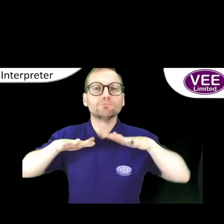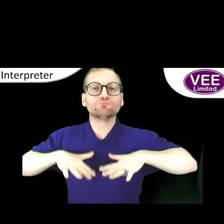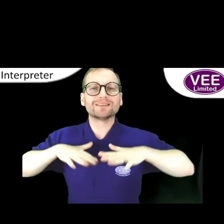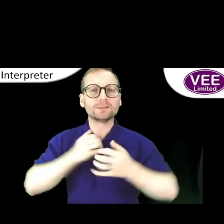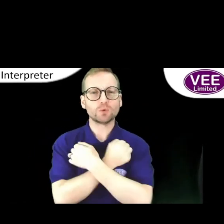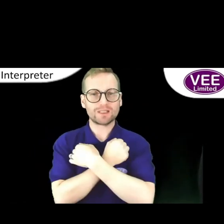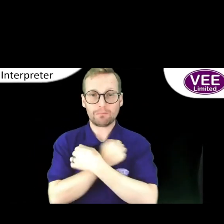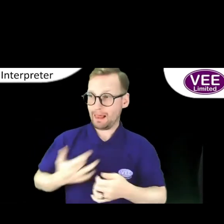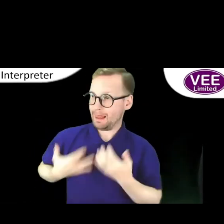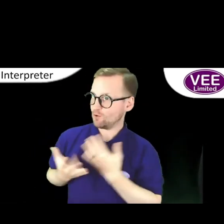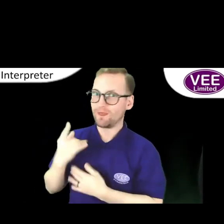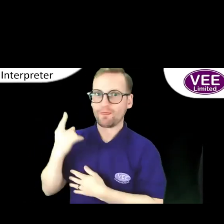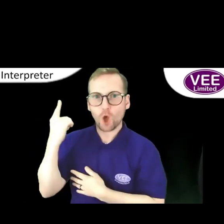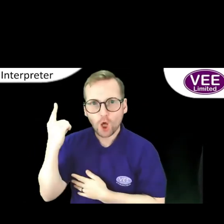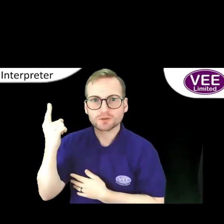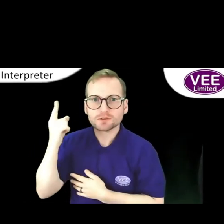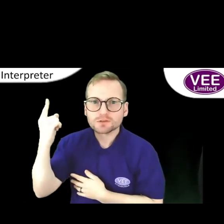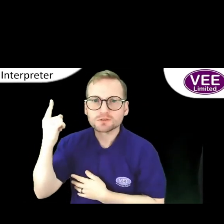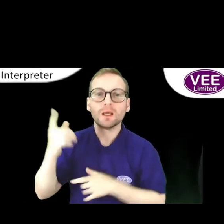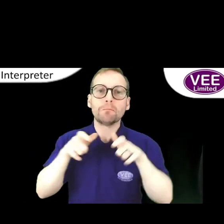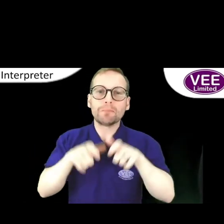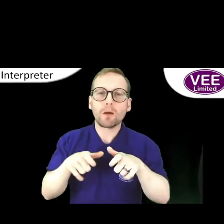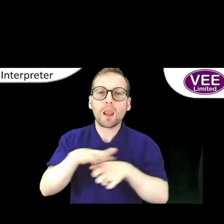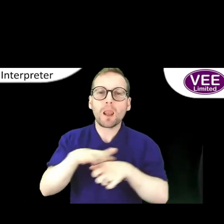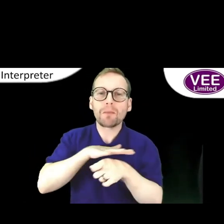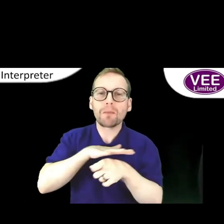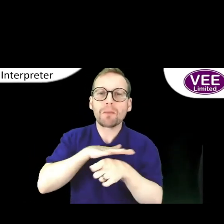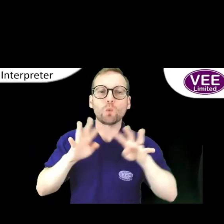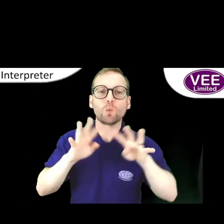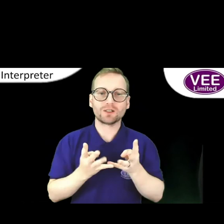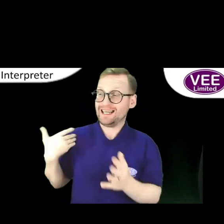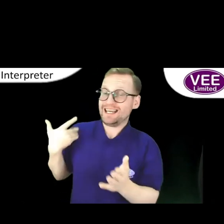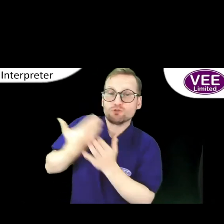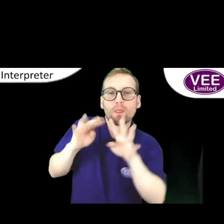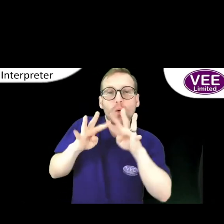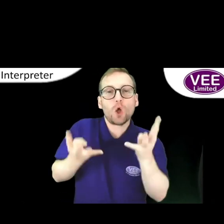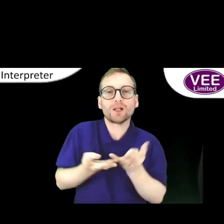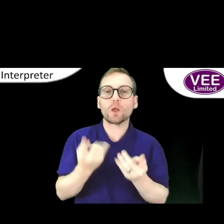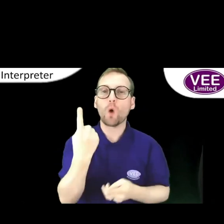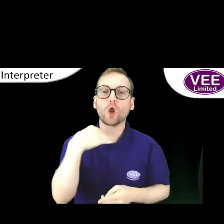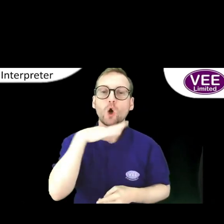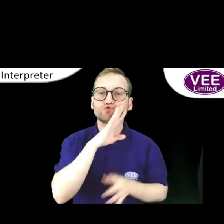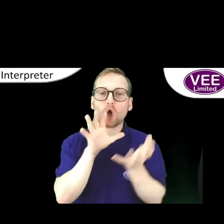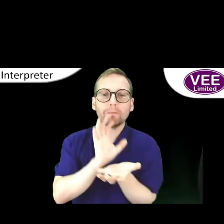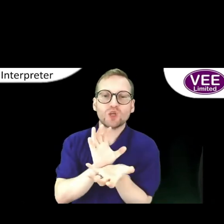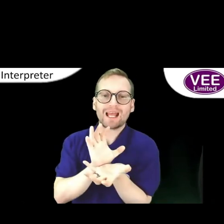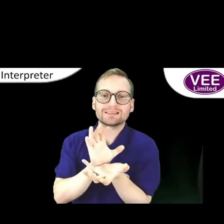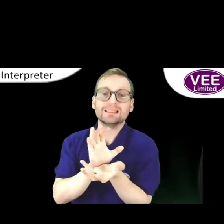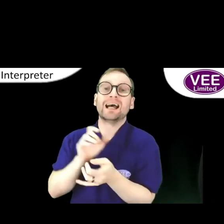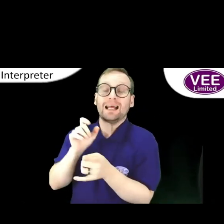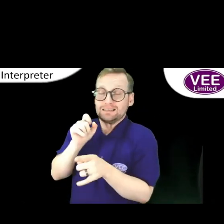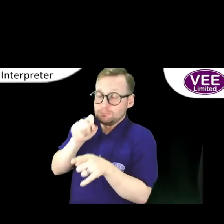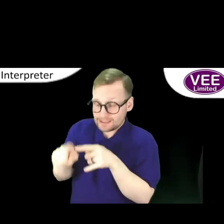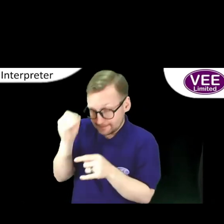Living with Gods, Peoples, Places and Worlds, a history of the world in 100 objects, and is a specialist in Ice Age